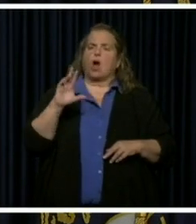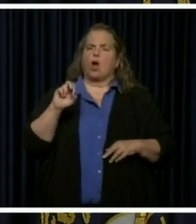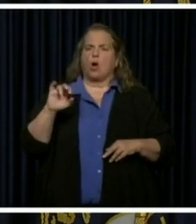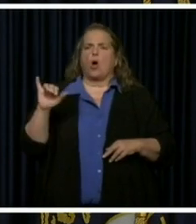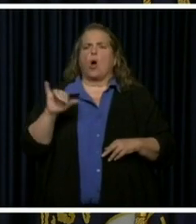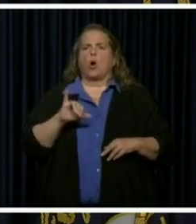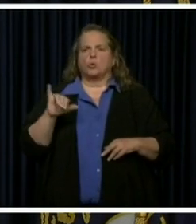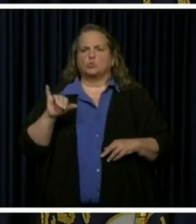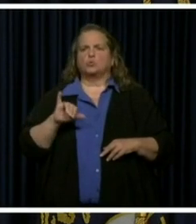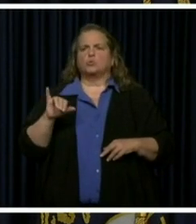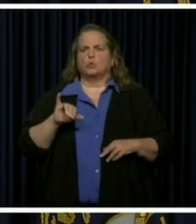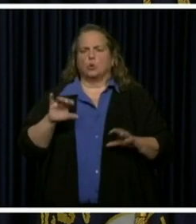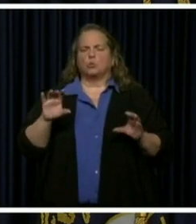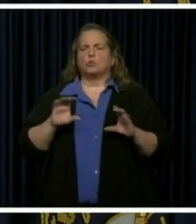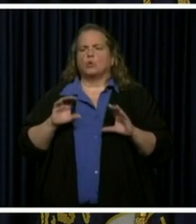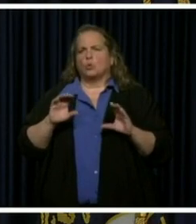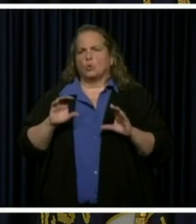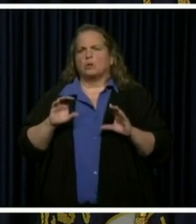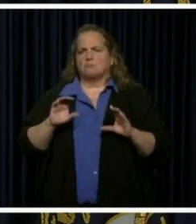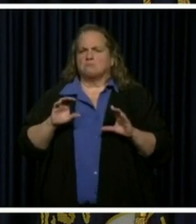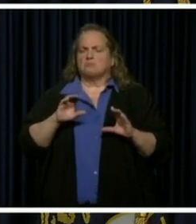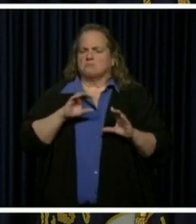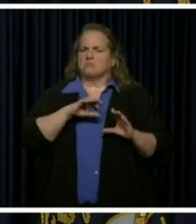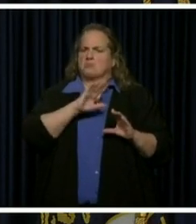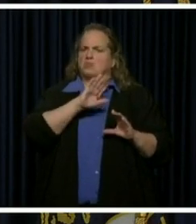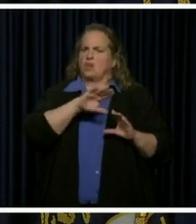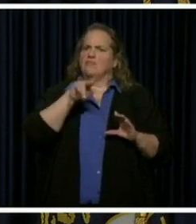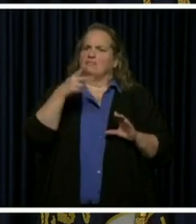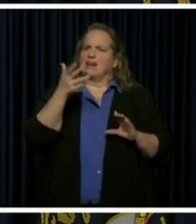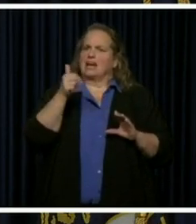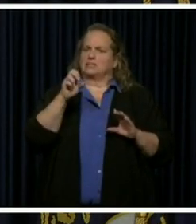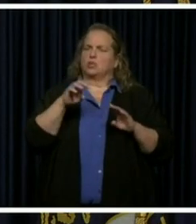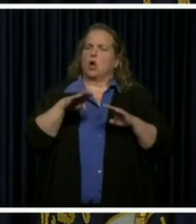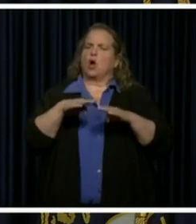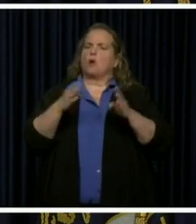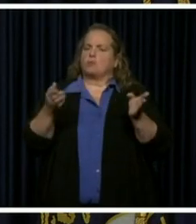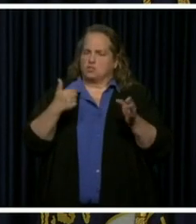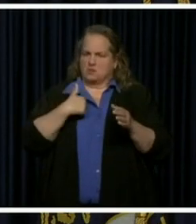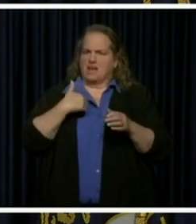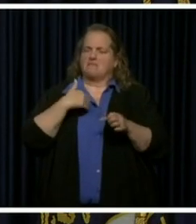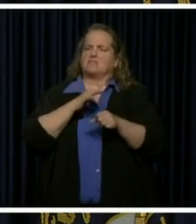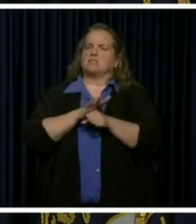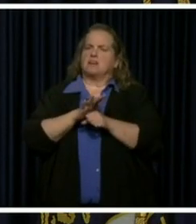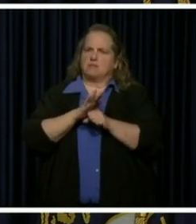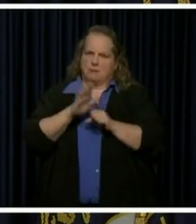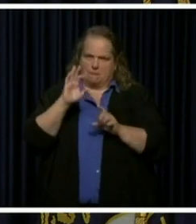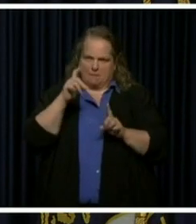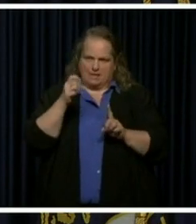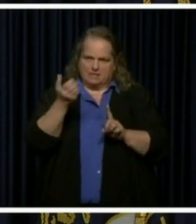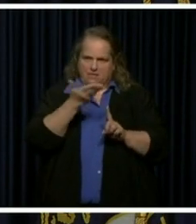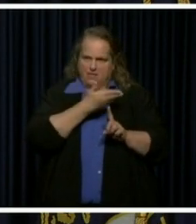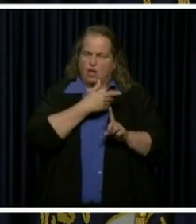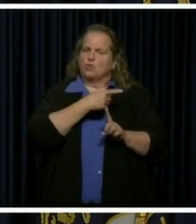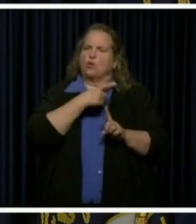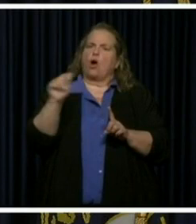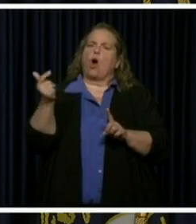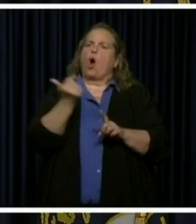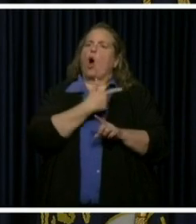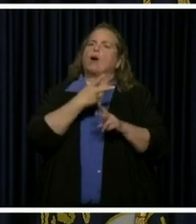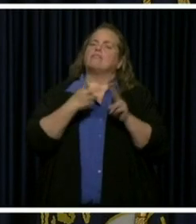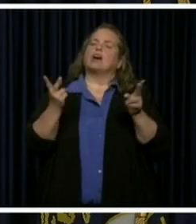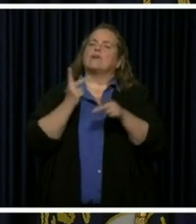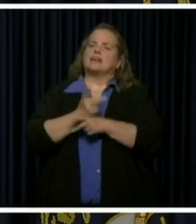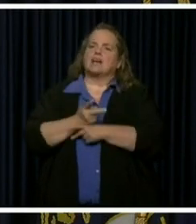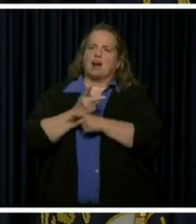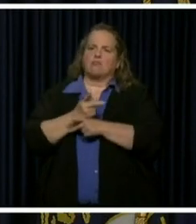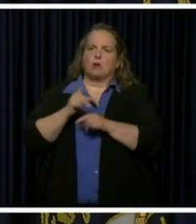also in their phased opening, so right now we do have additional bed capacity, and they're all being very careful